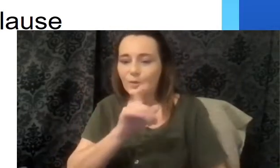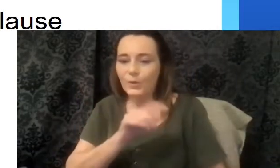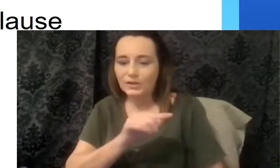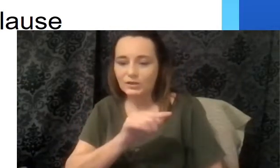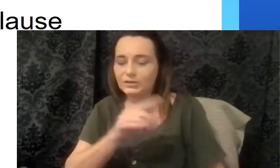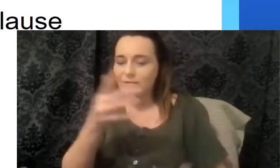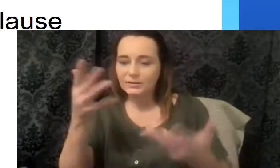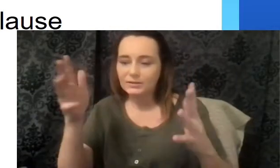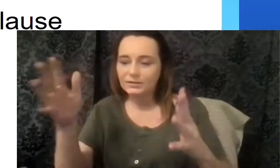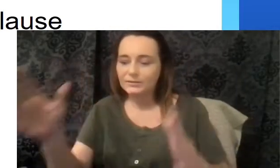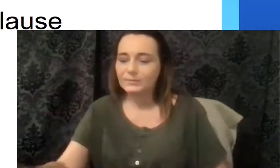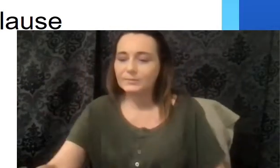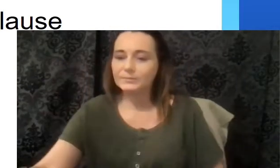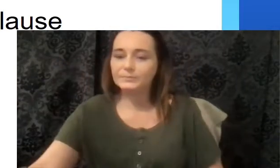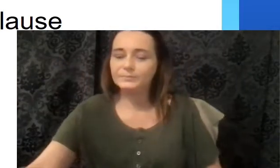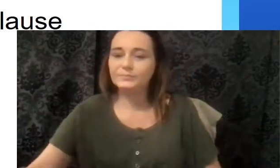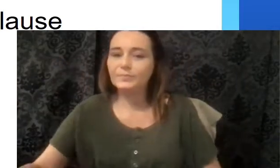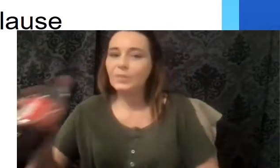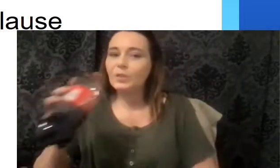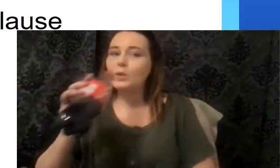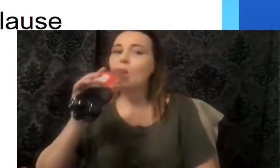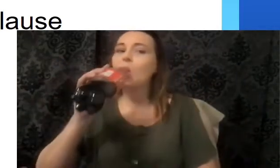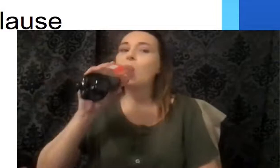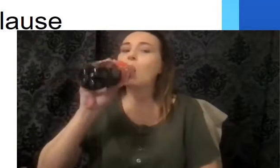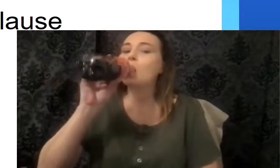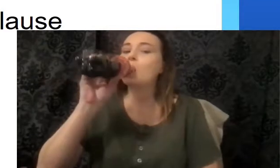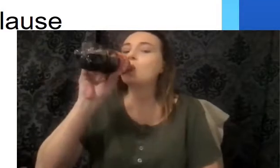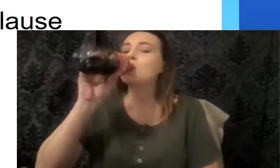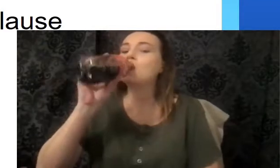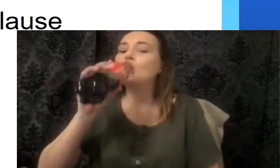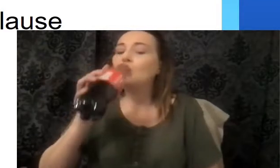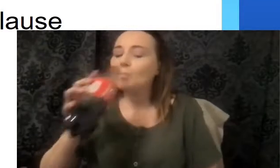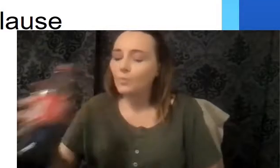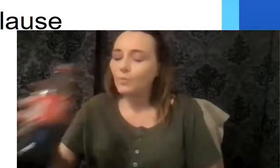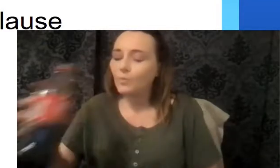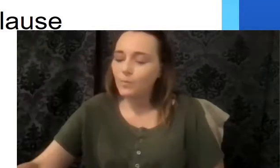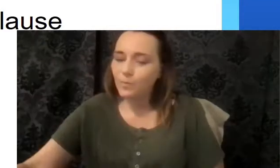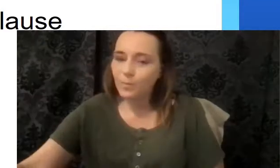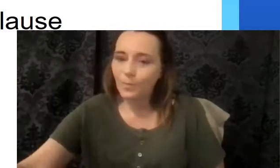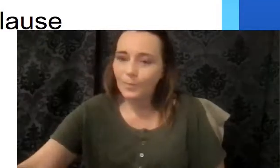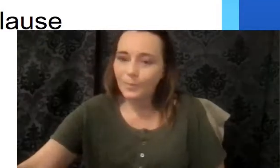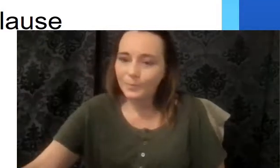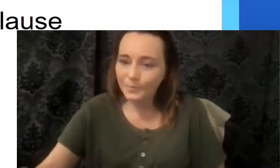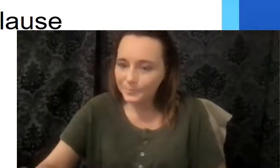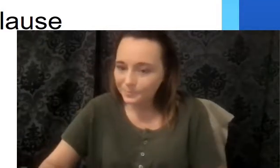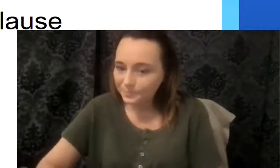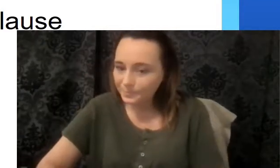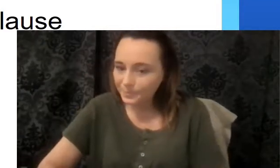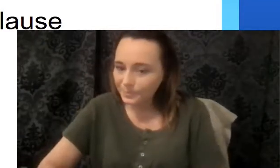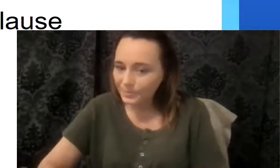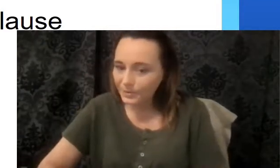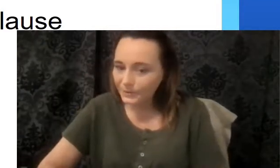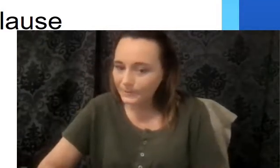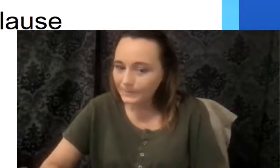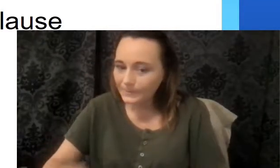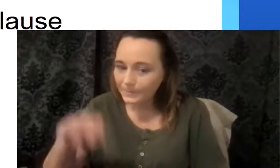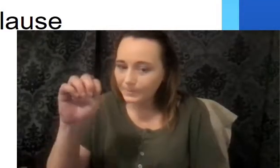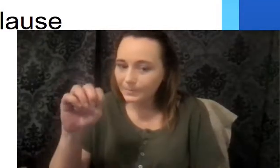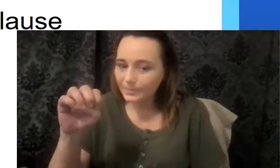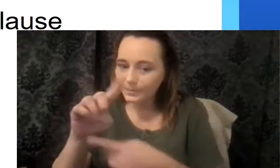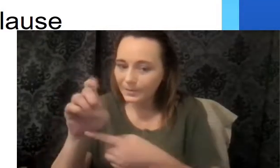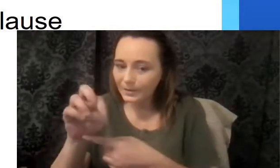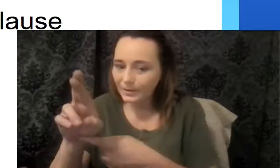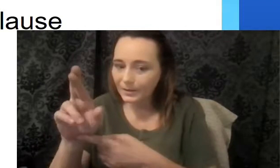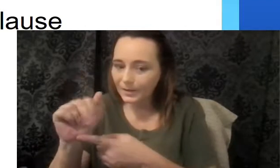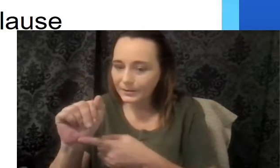on that. Now, Ezra, you have a question for, just so you know, I got Ezra's gonna be doing for online, then I got Randy, Craig had a question,